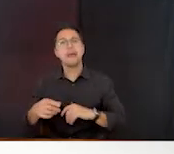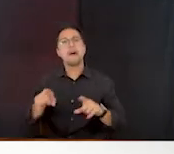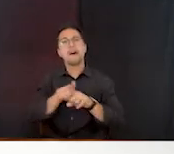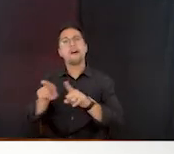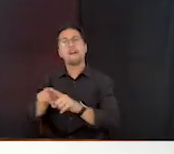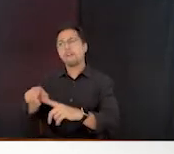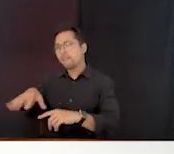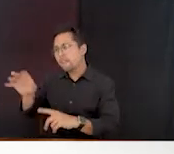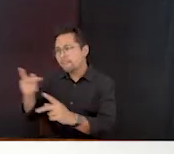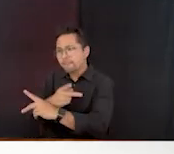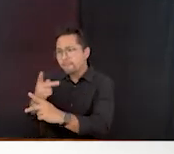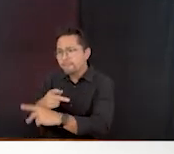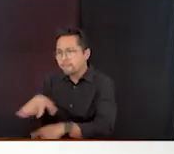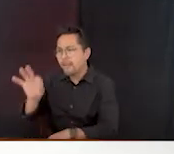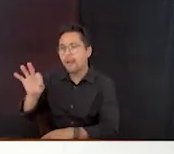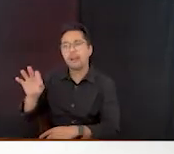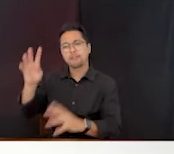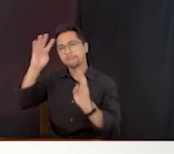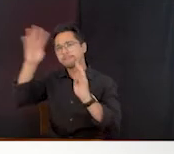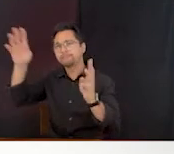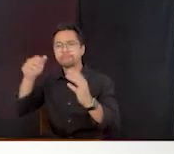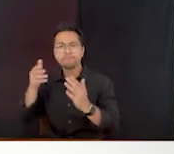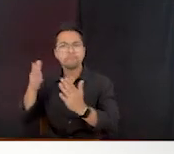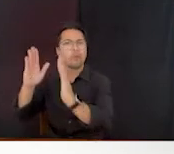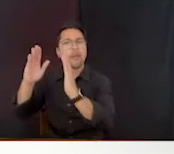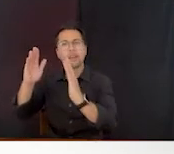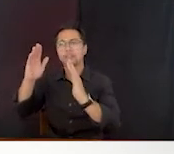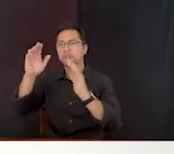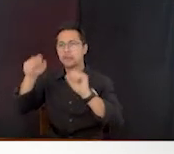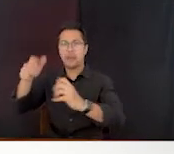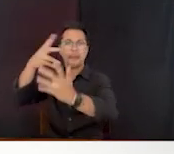ways to interact with the world.